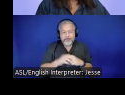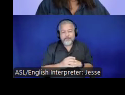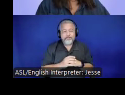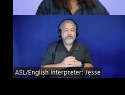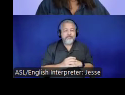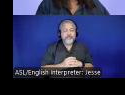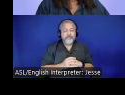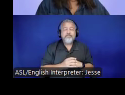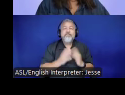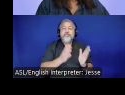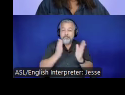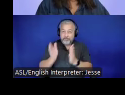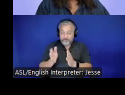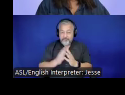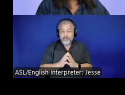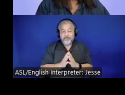Moving on.